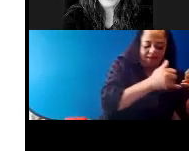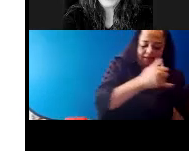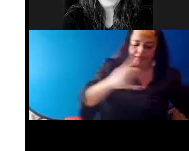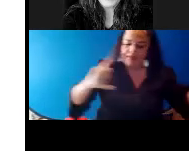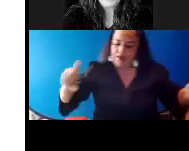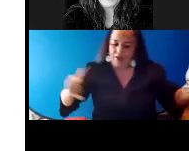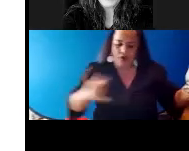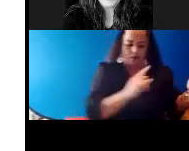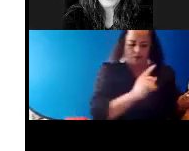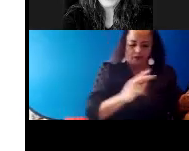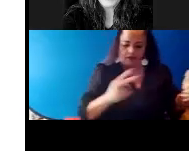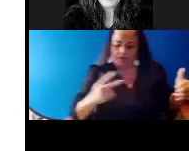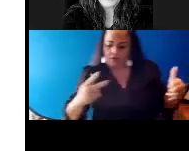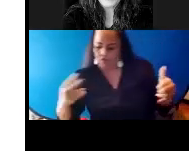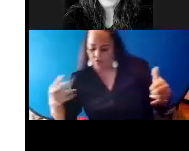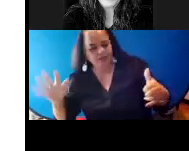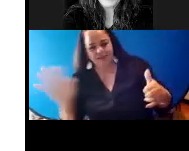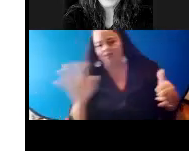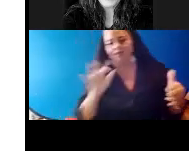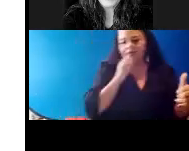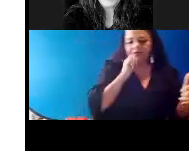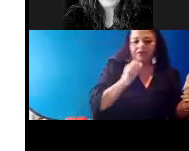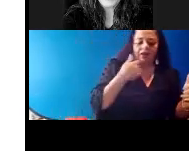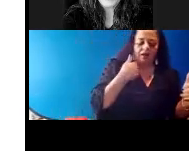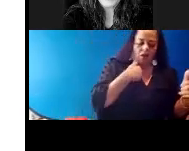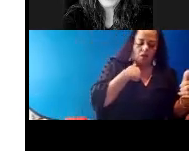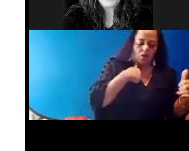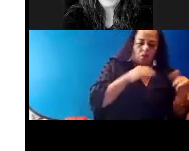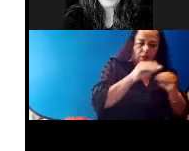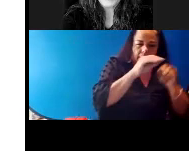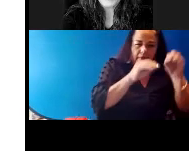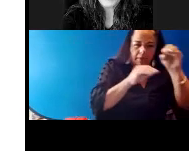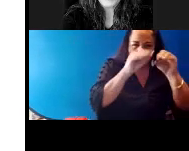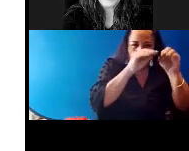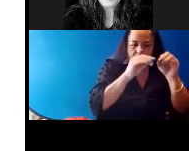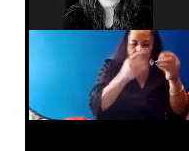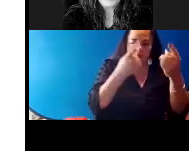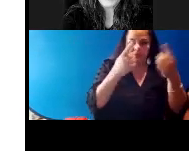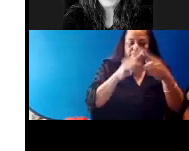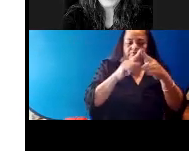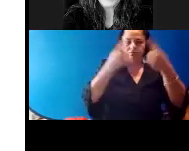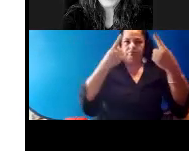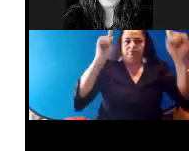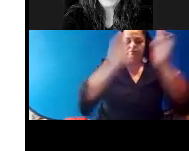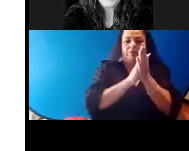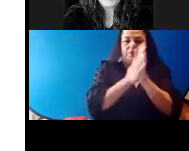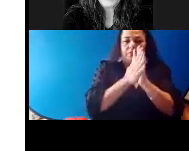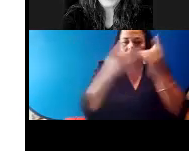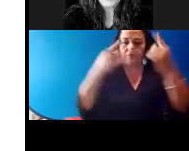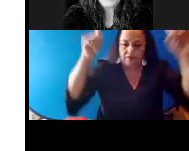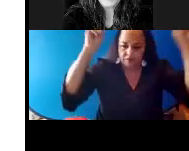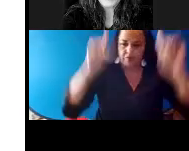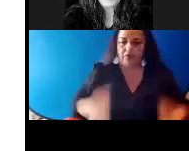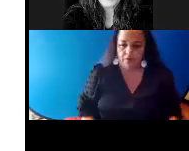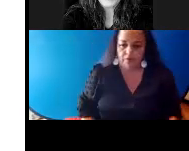Yeah, and we'll do high level right now, which will just take you through the drops, right? So establish a cross systems collaborative, right? And having, as